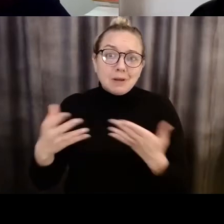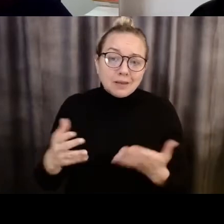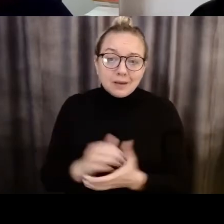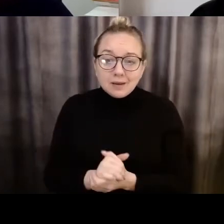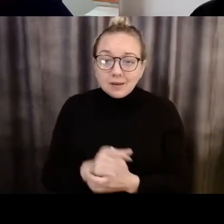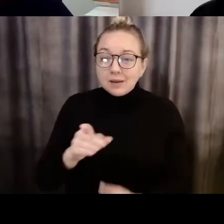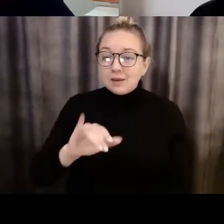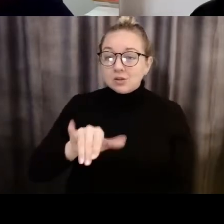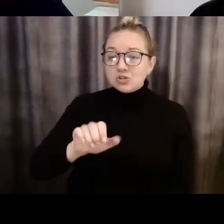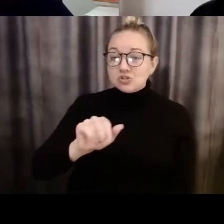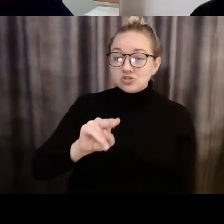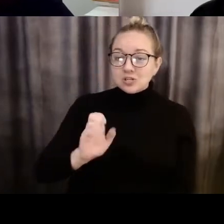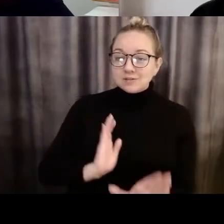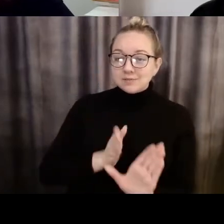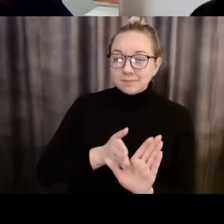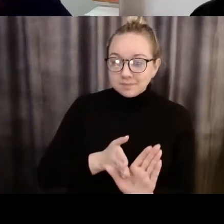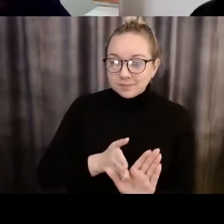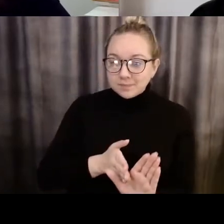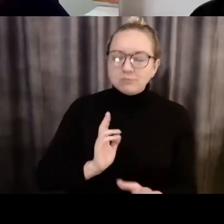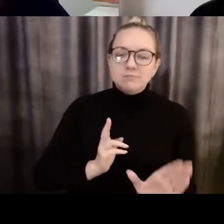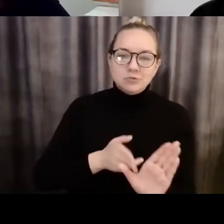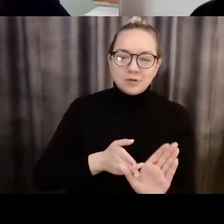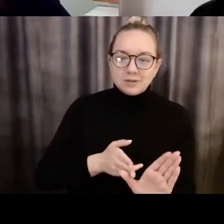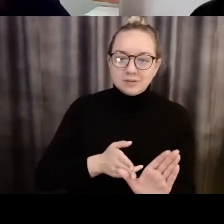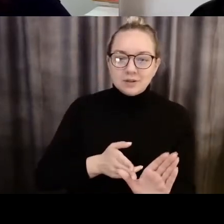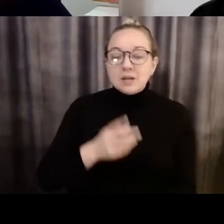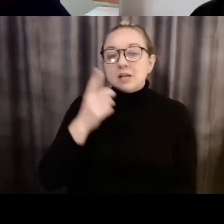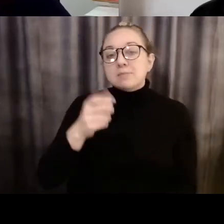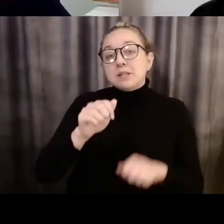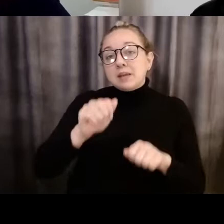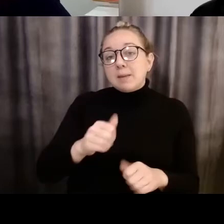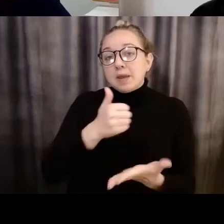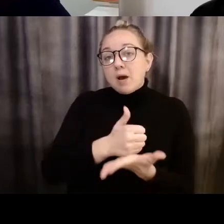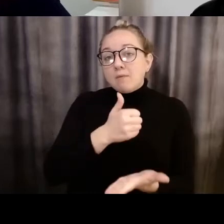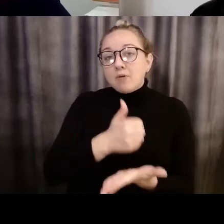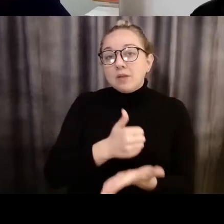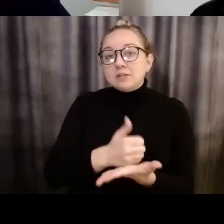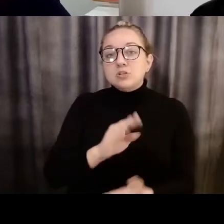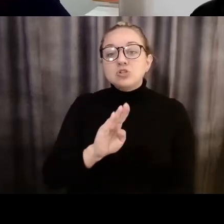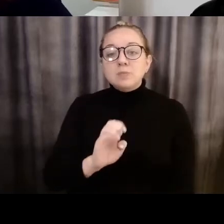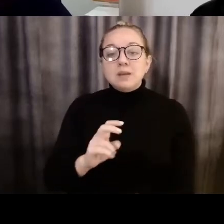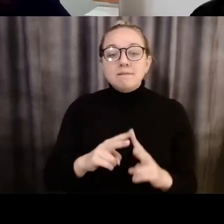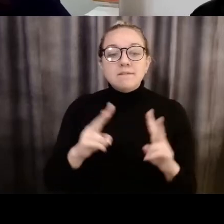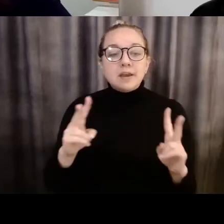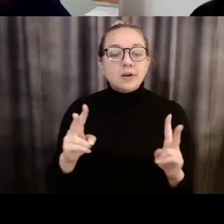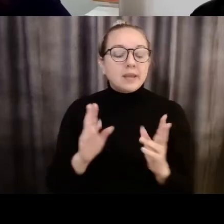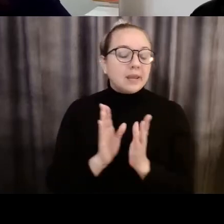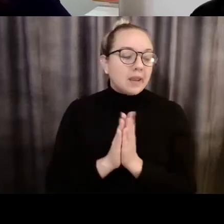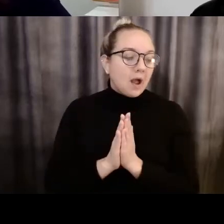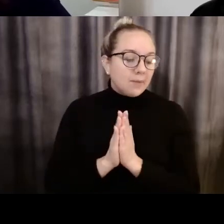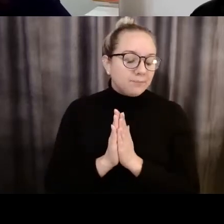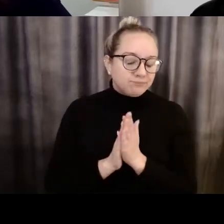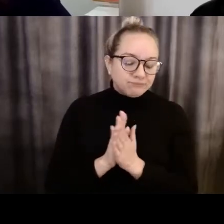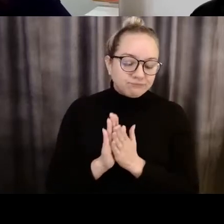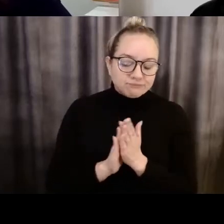say, you know, one of the things that can be really helpful is to be really positive about your ask. How can you help